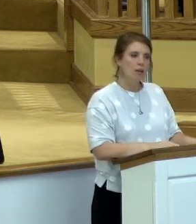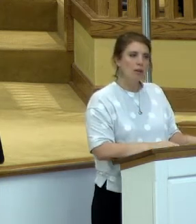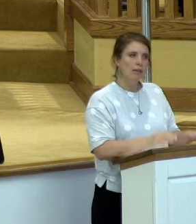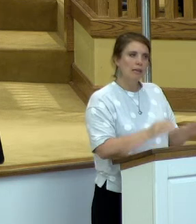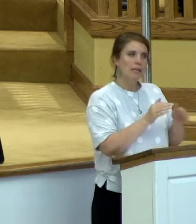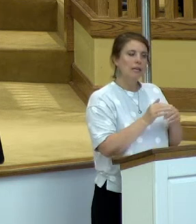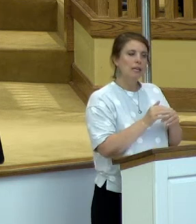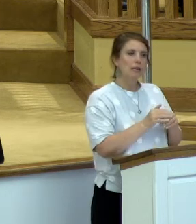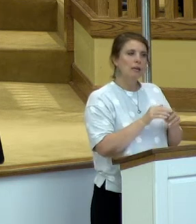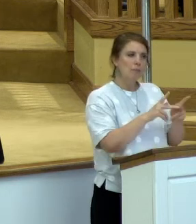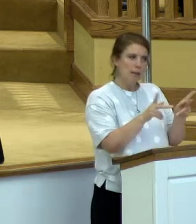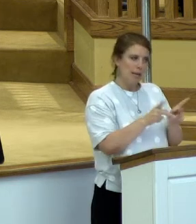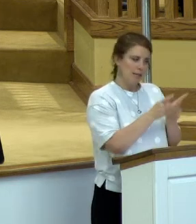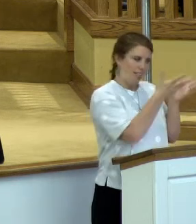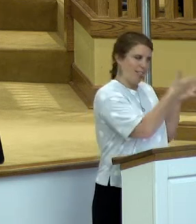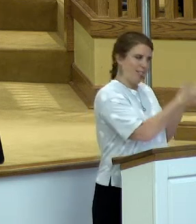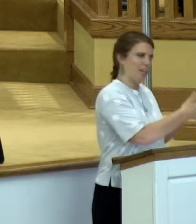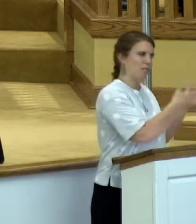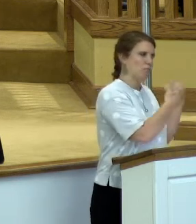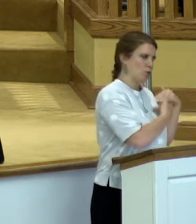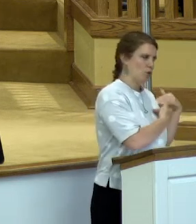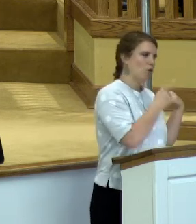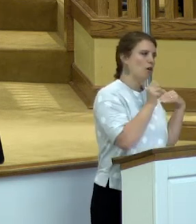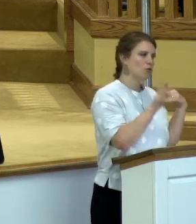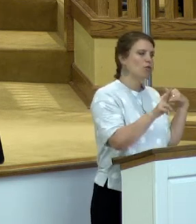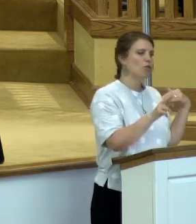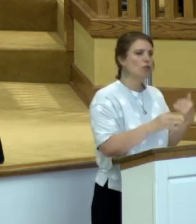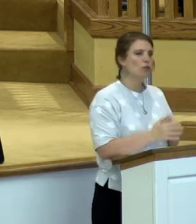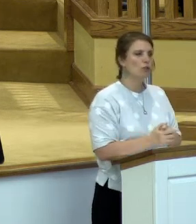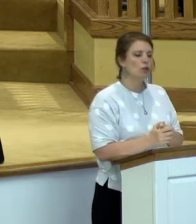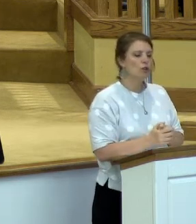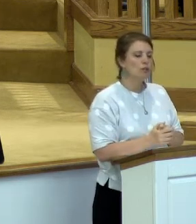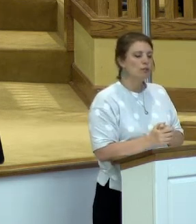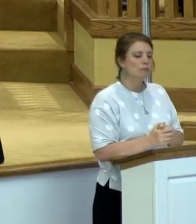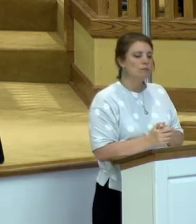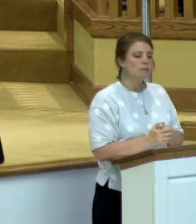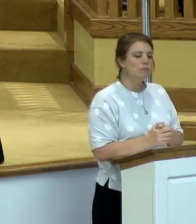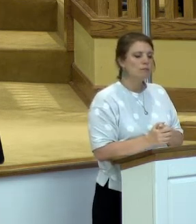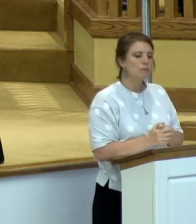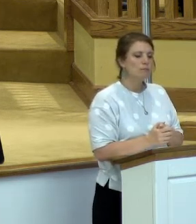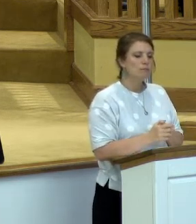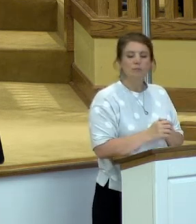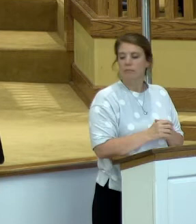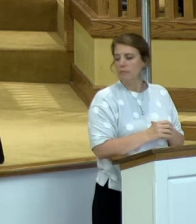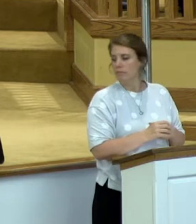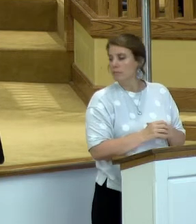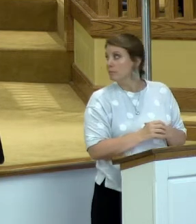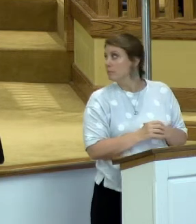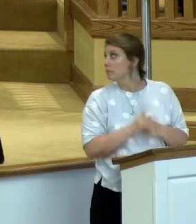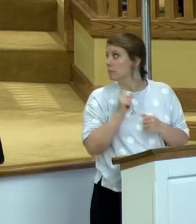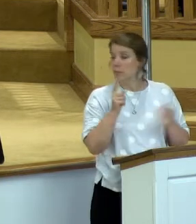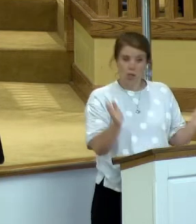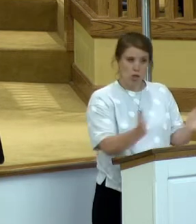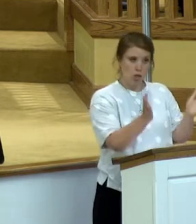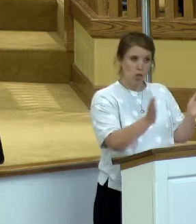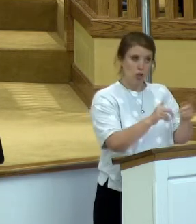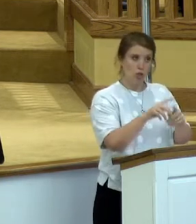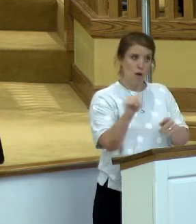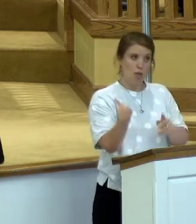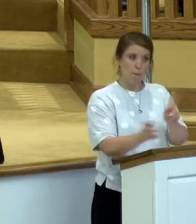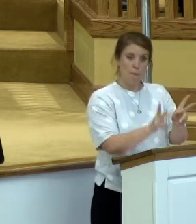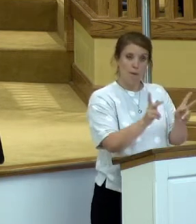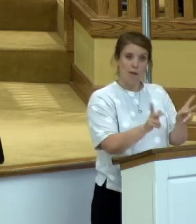It's a place where you can leave your burdens at the altar. it can be an encouragement to